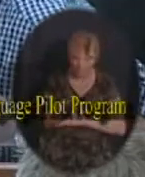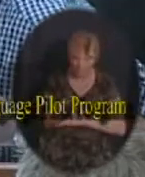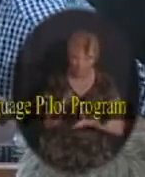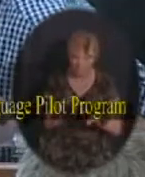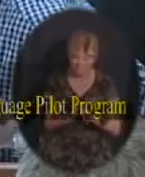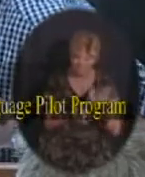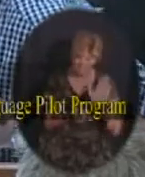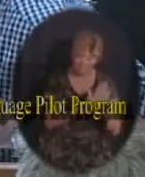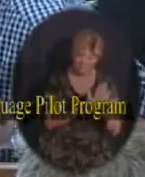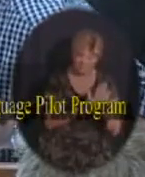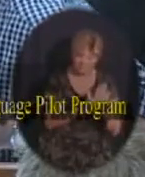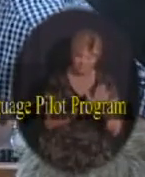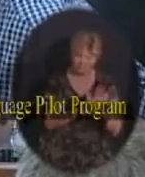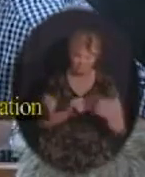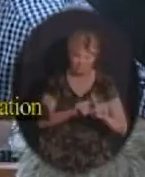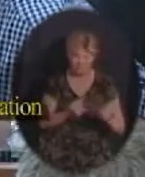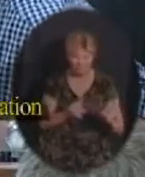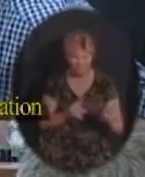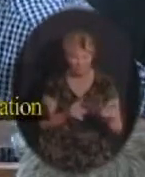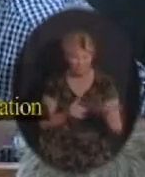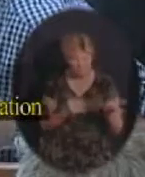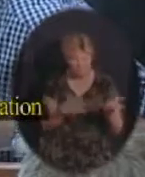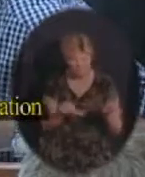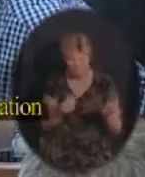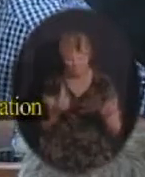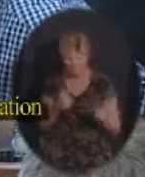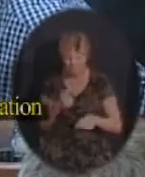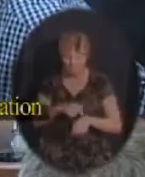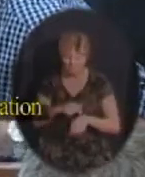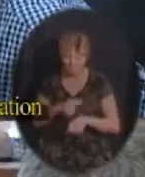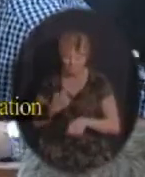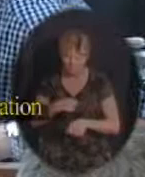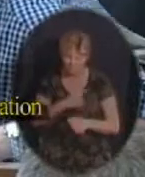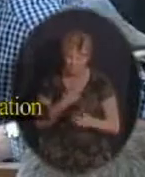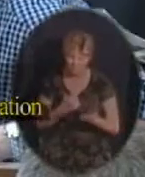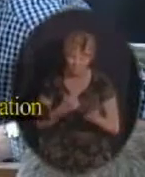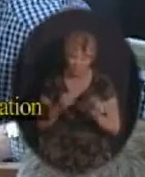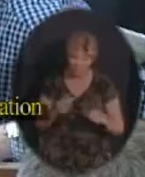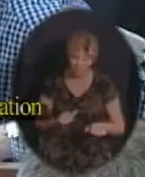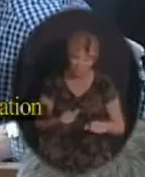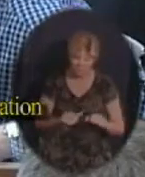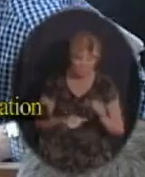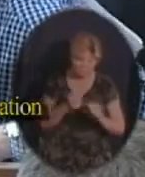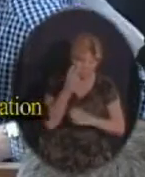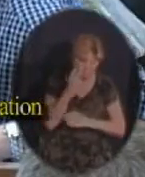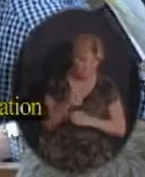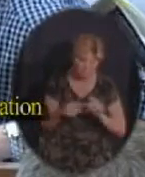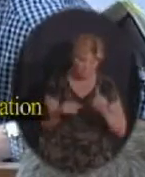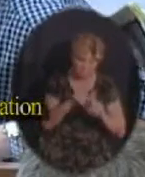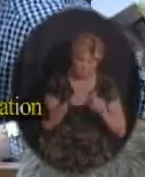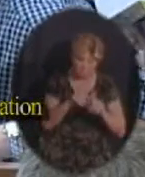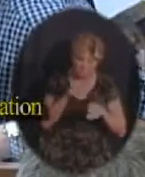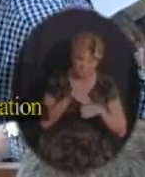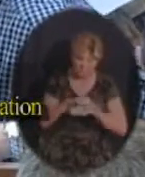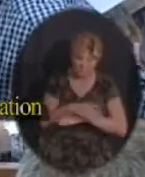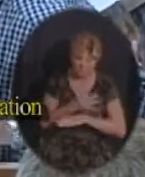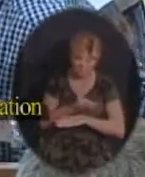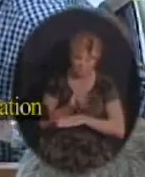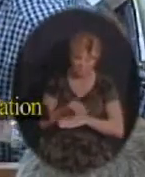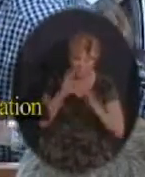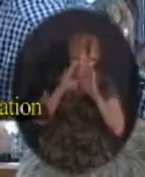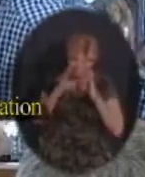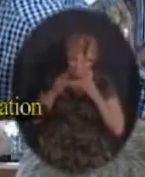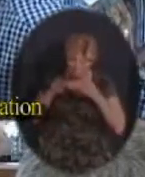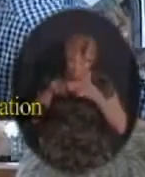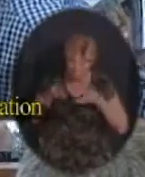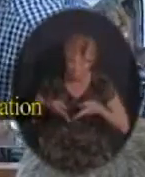an opportunity for children to have a broader exposure to some of the experiences that they might have, instead of